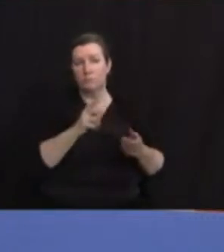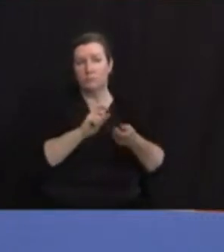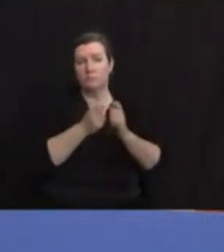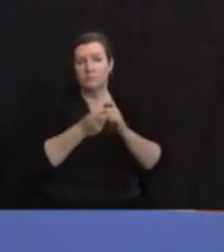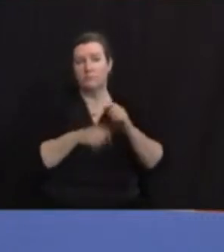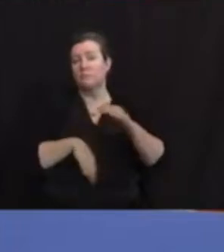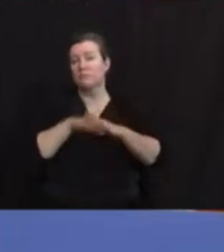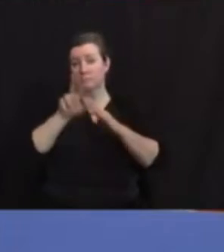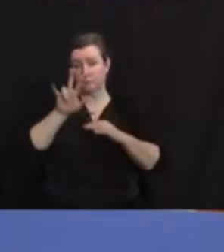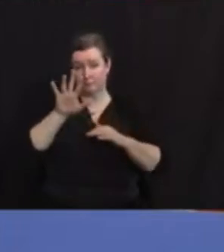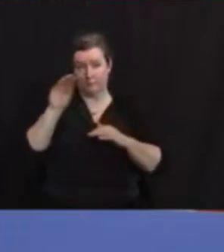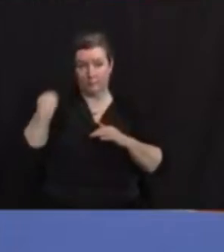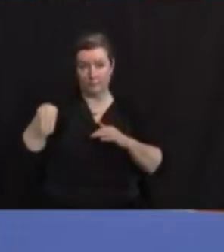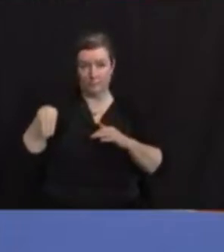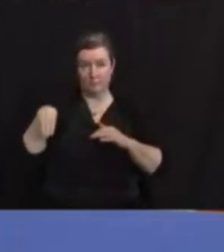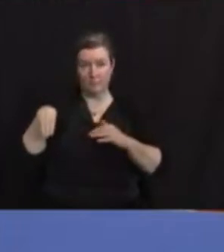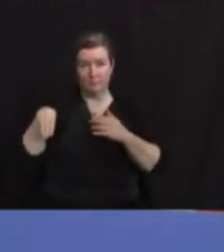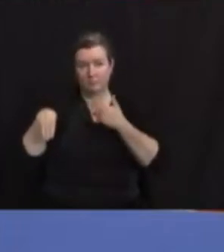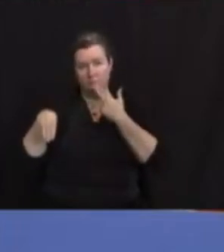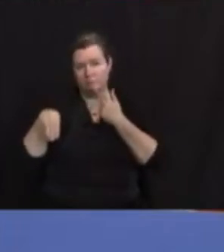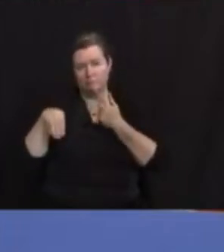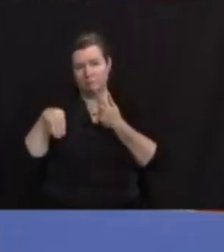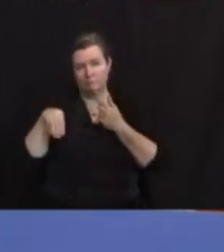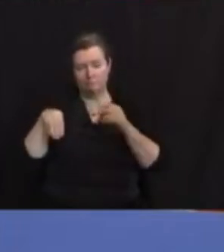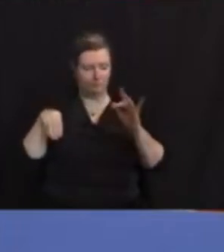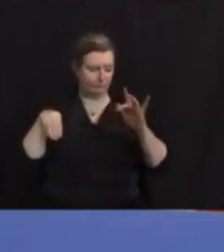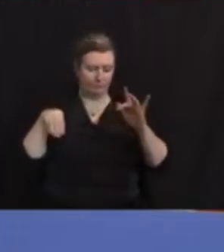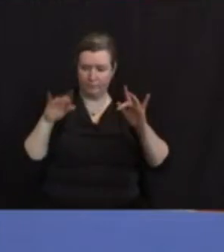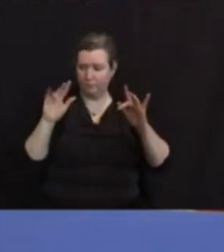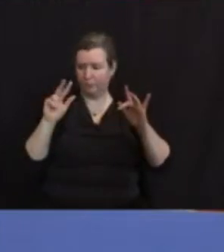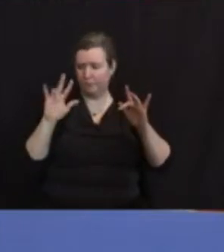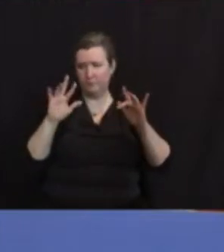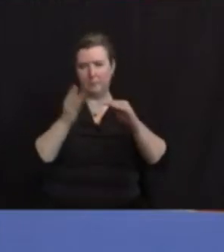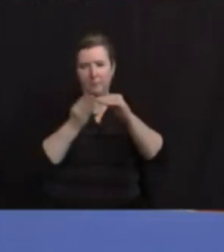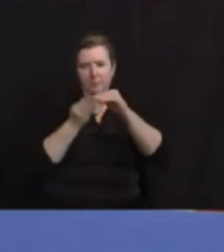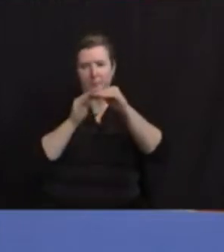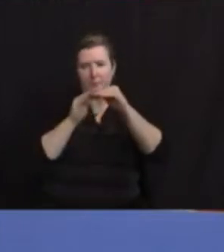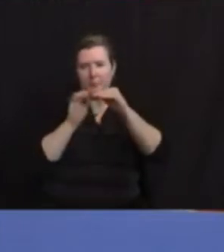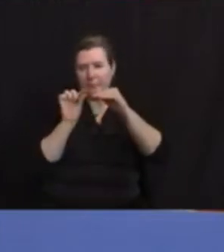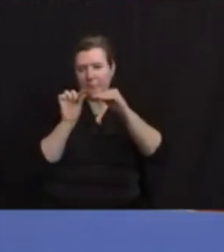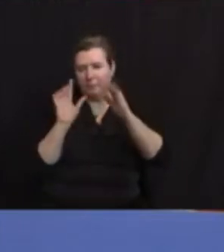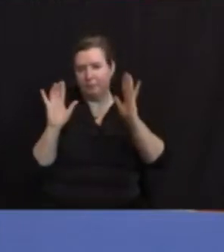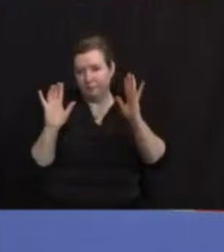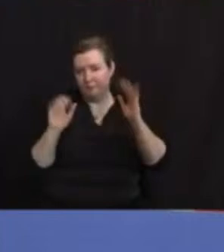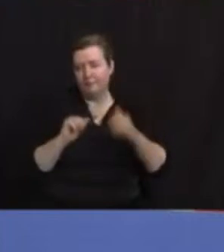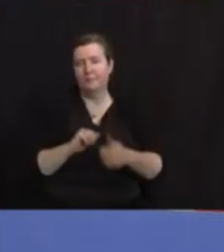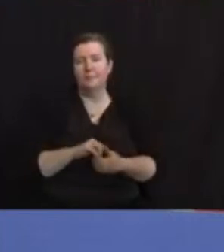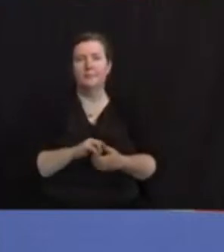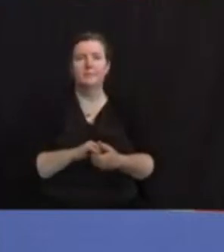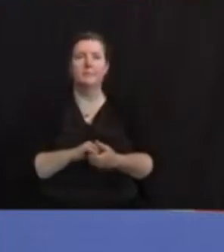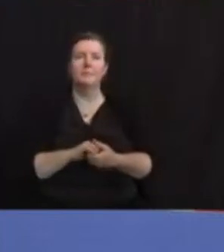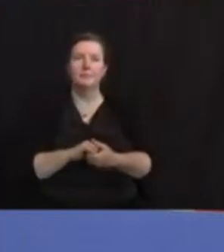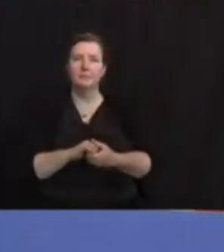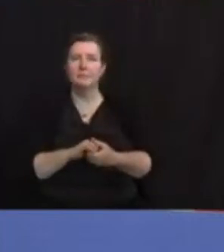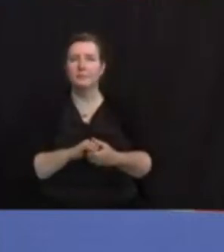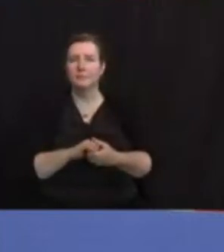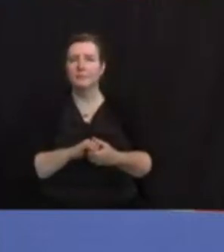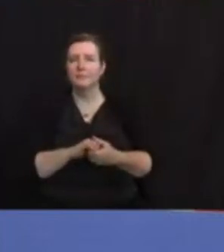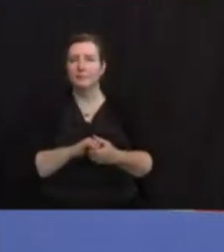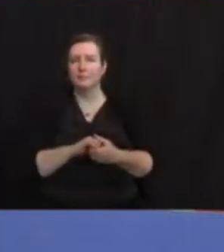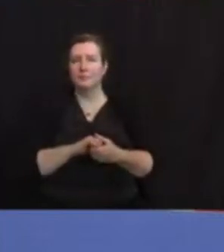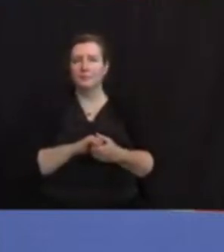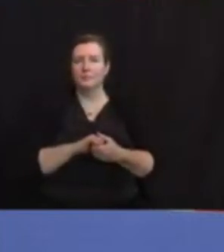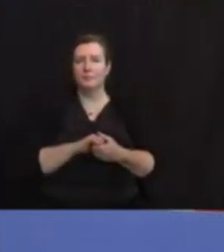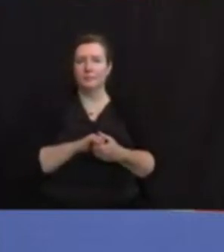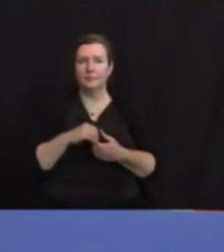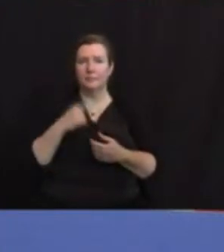that's a minor change really from 25 to 35%, all things considered. And I think that we're